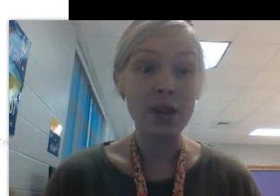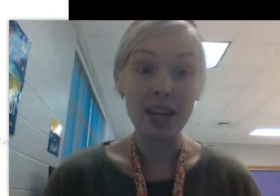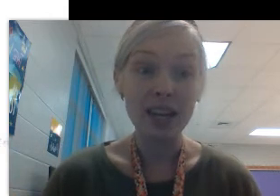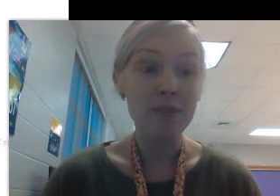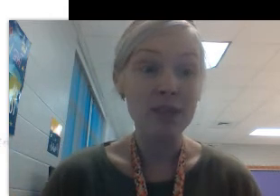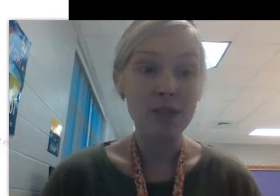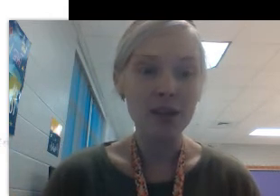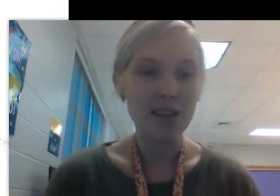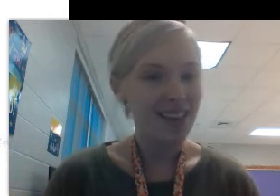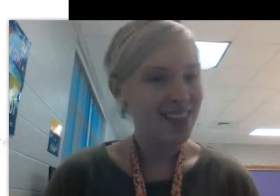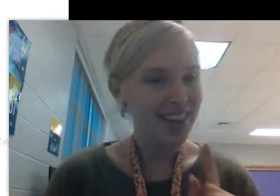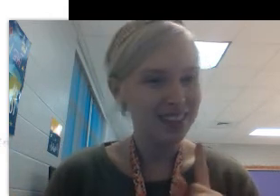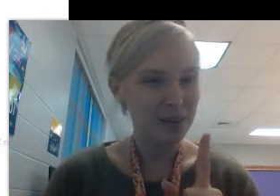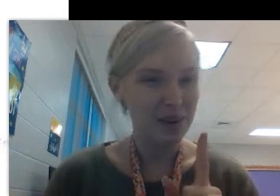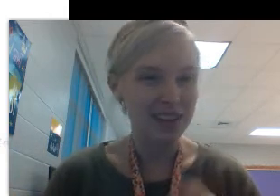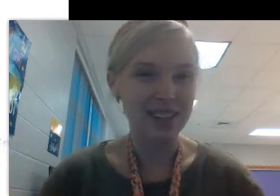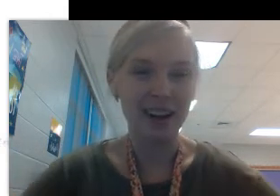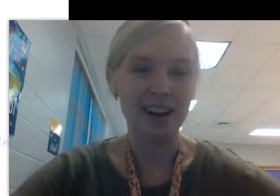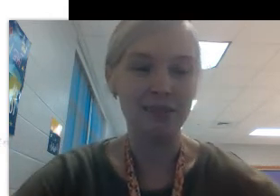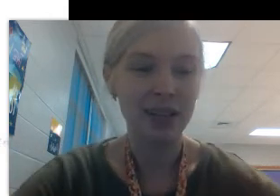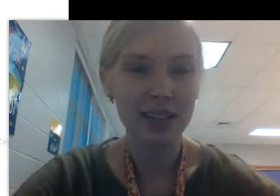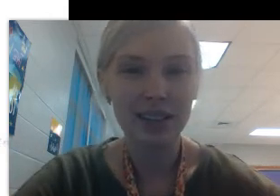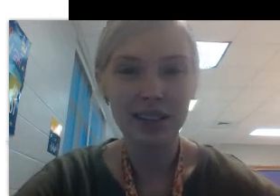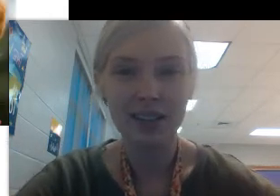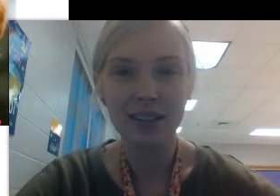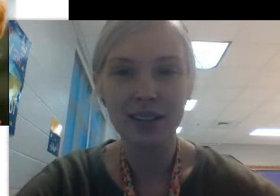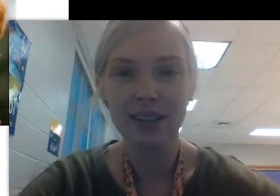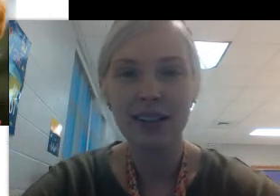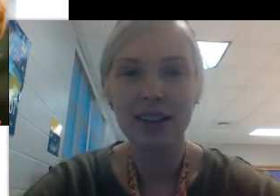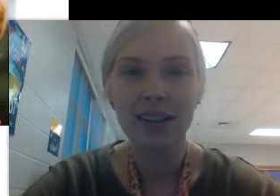an O and the M in the middle, that's the word come.